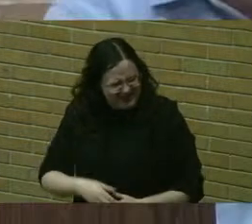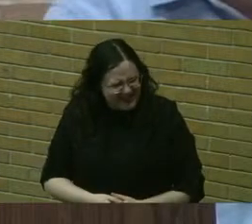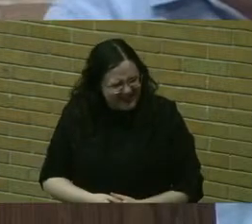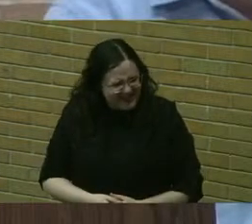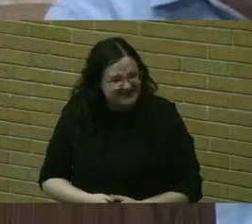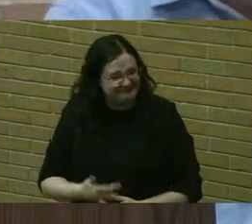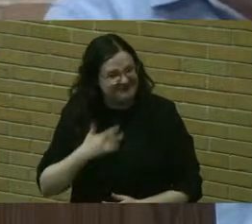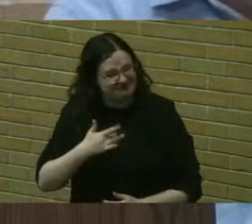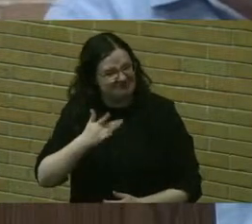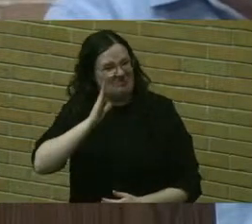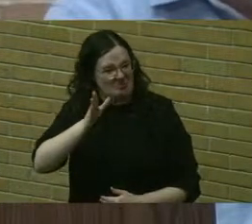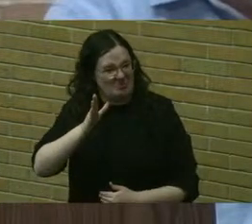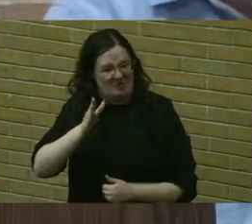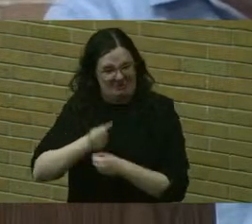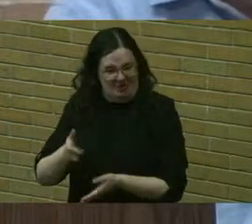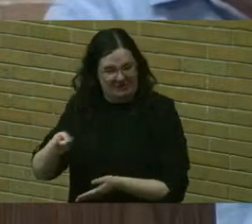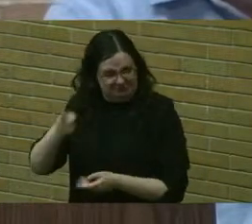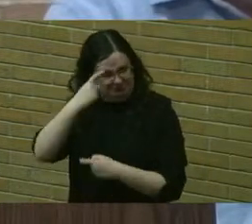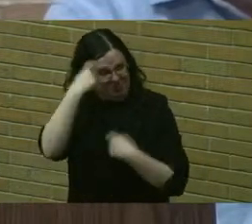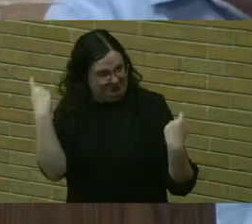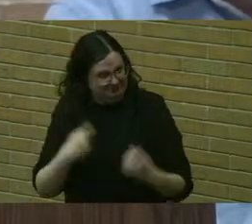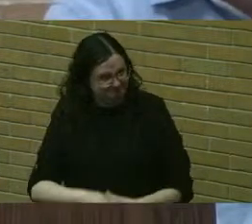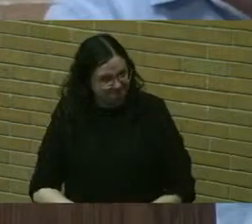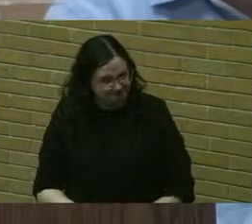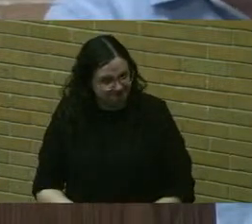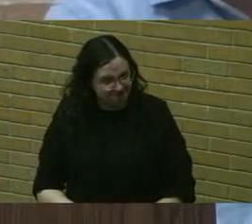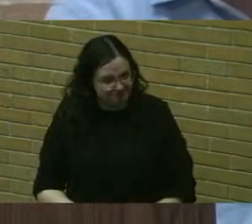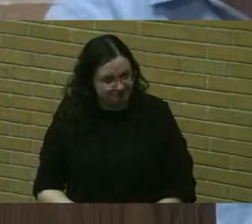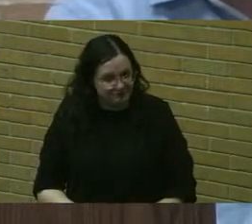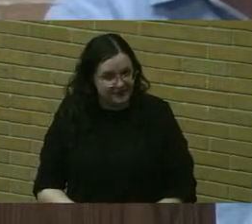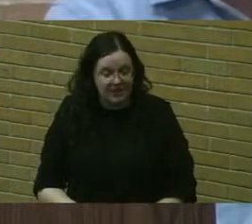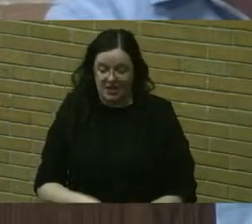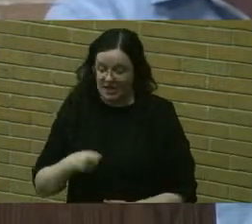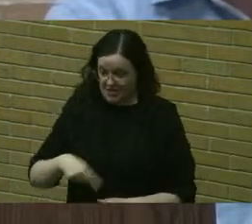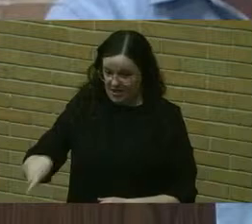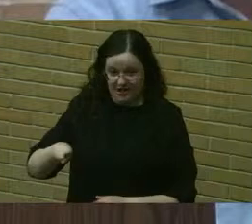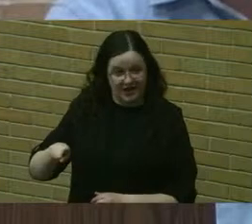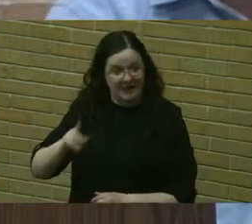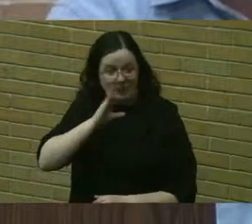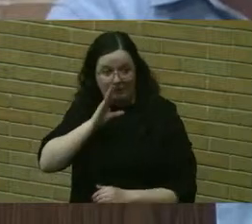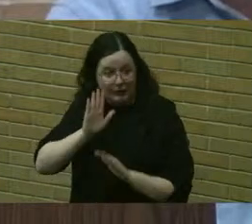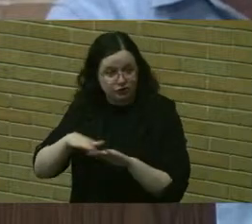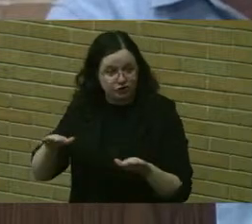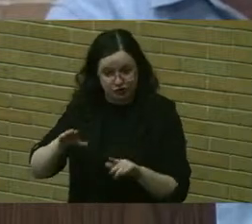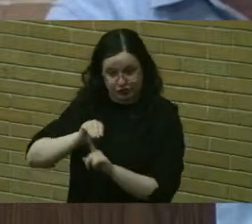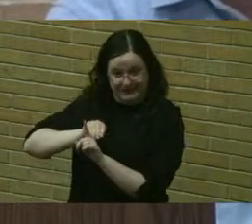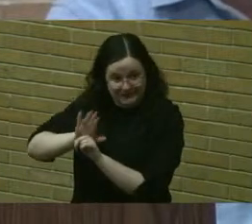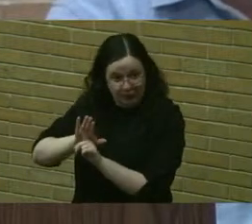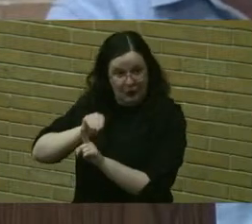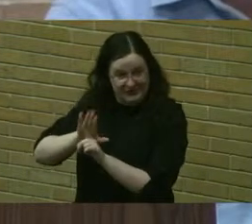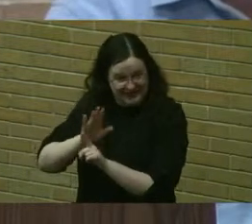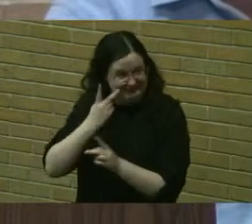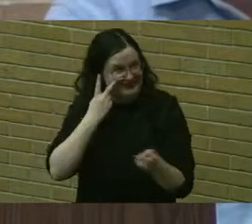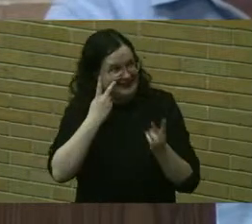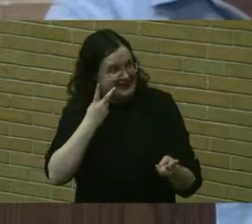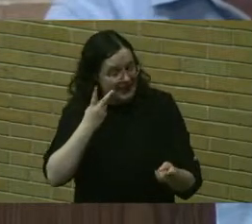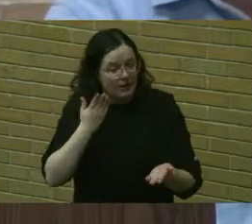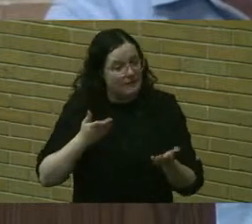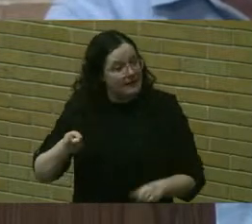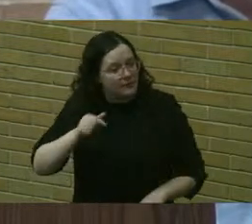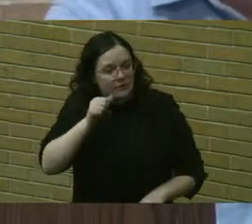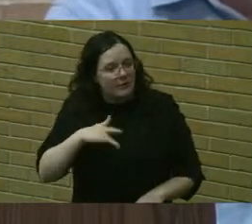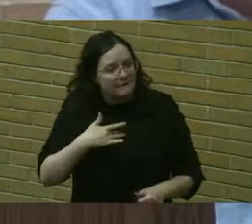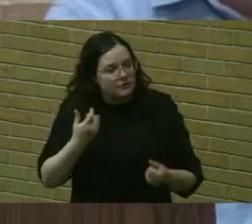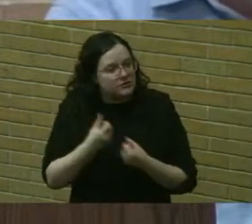the children. Being exposed this way, the children may not even feel safe, as a previous person